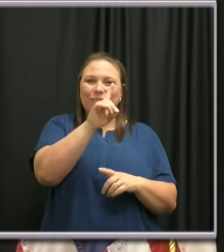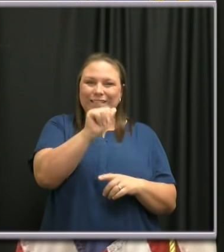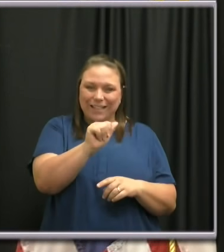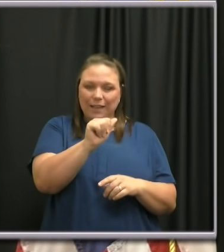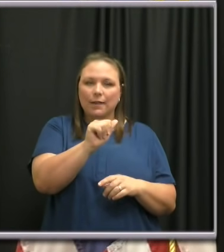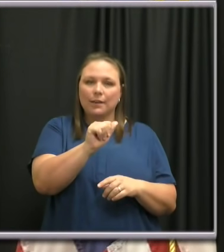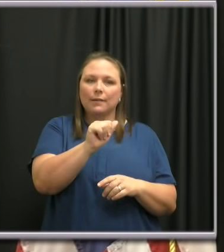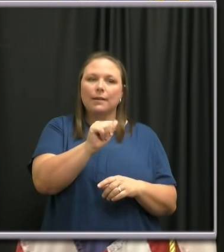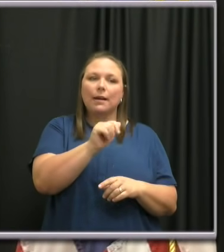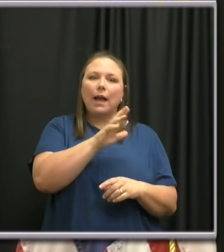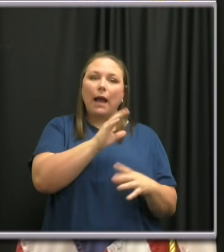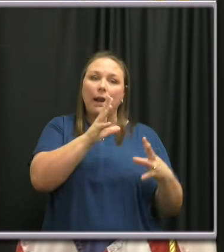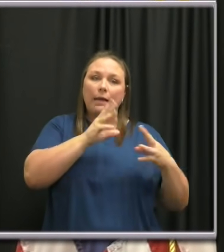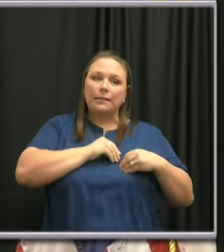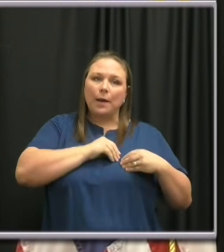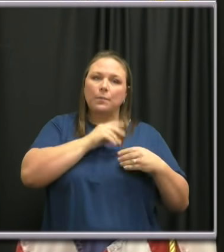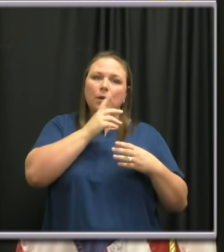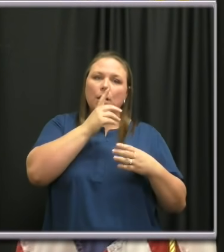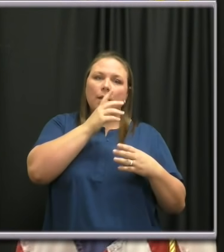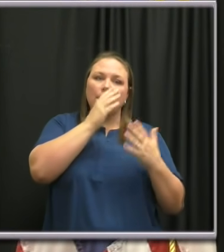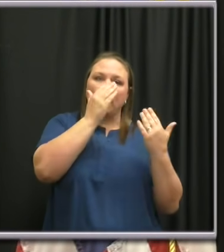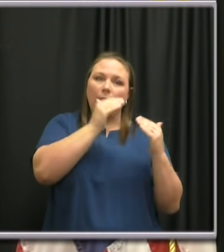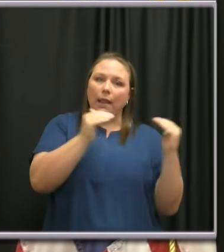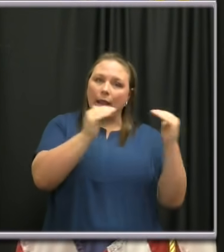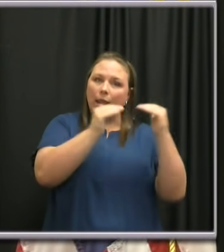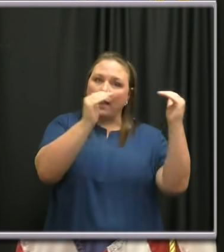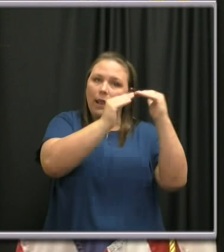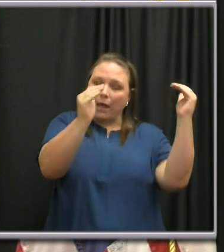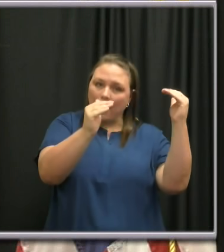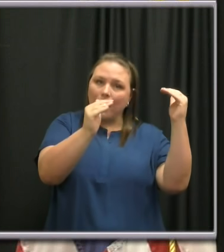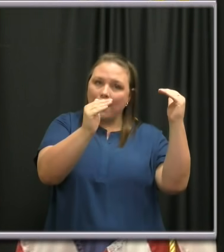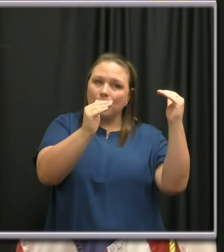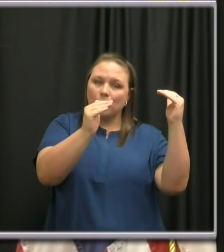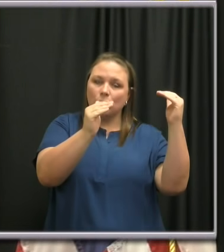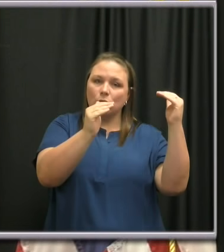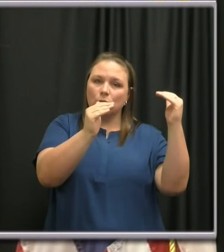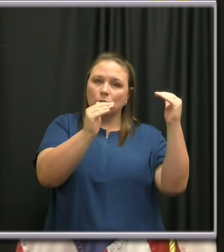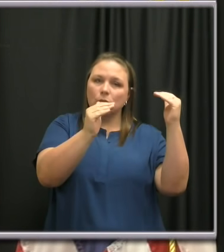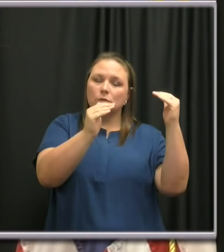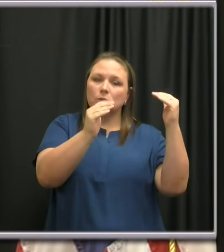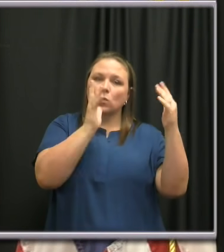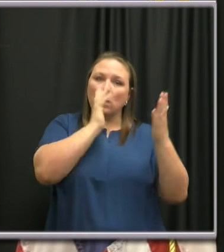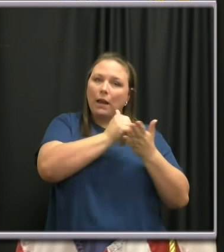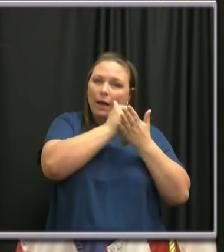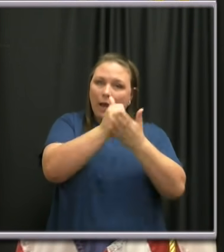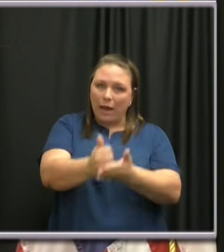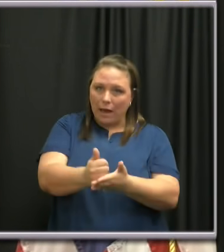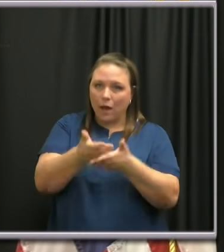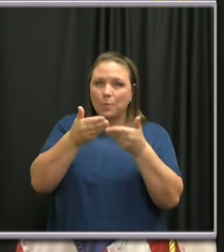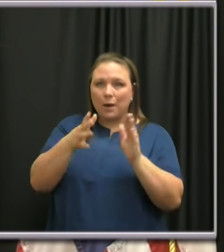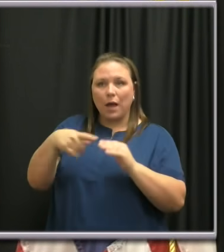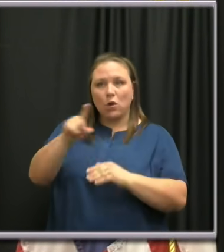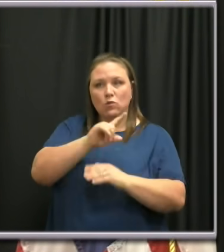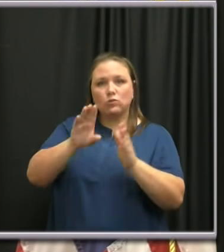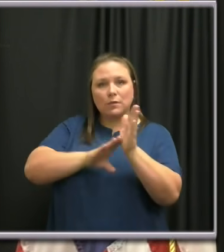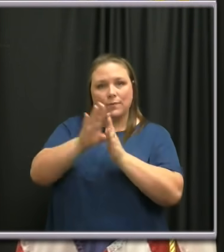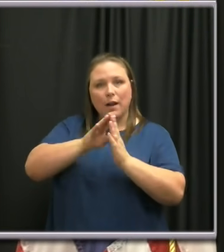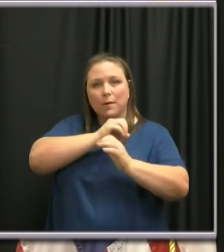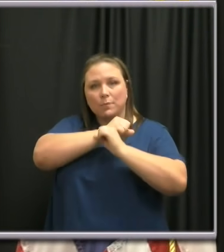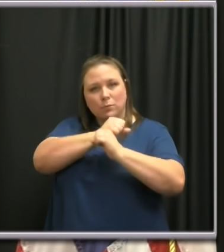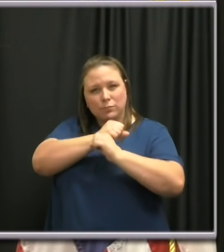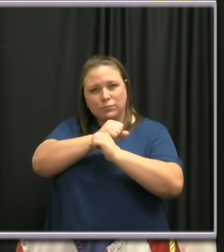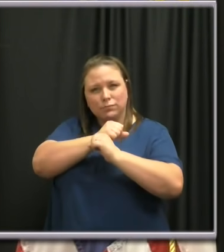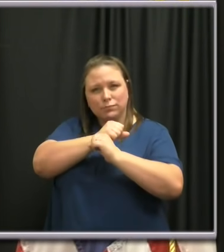about what level of antibodies that the test determines is positive, allows you to have immune